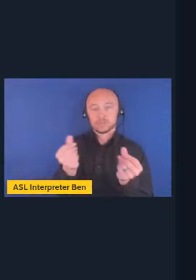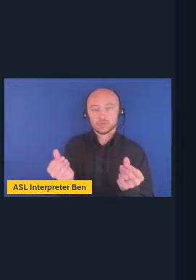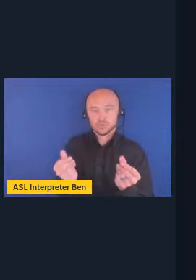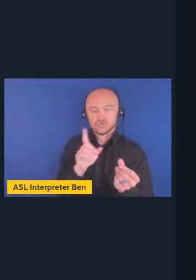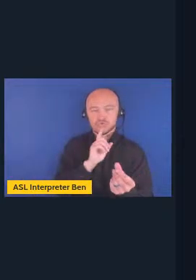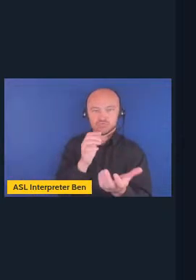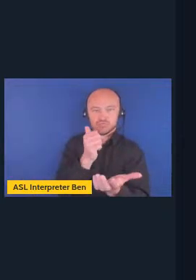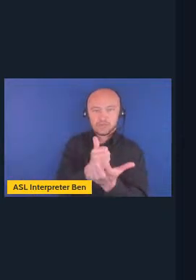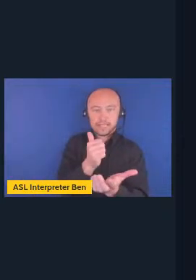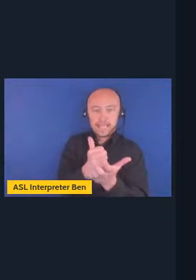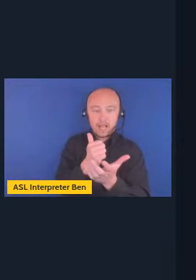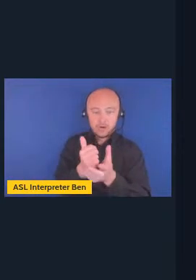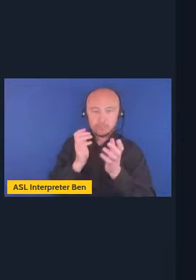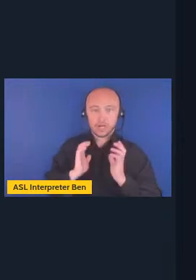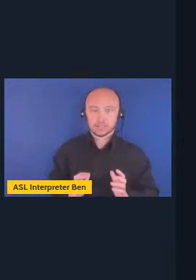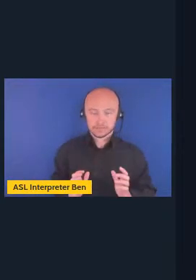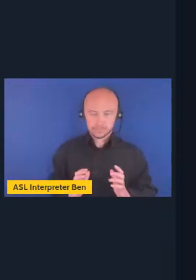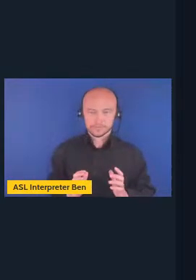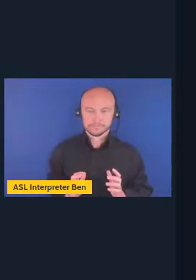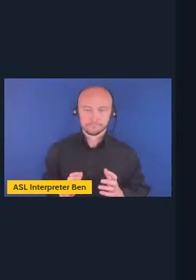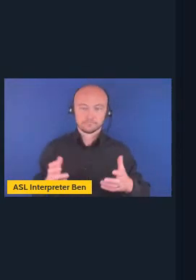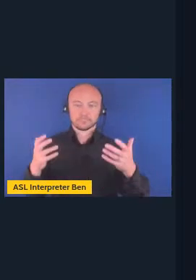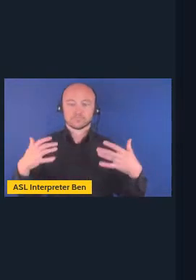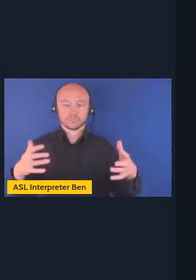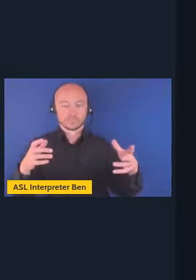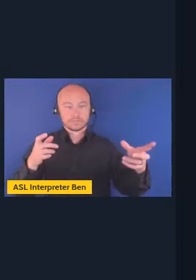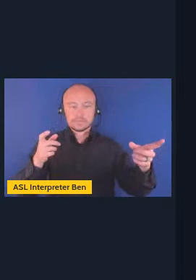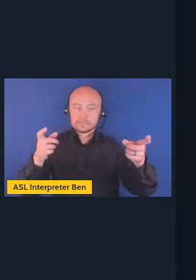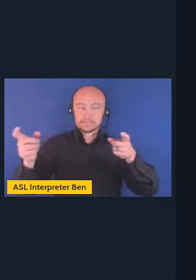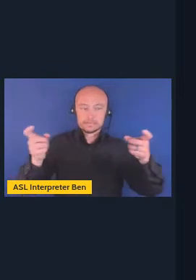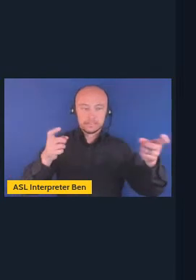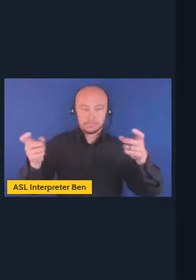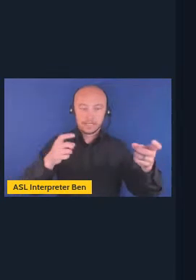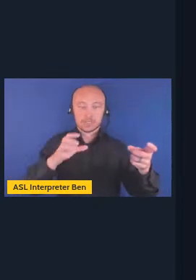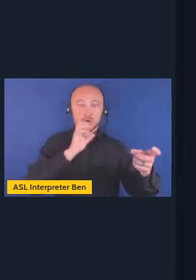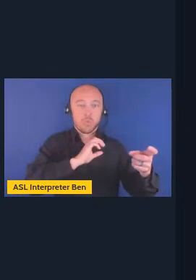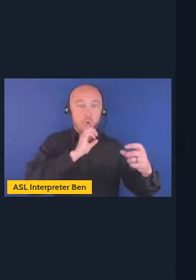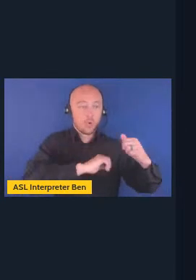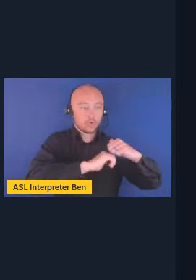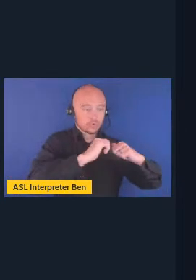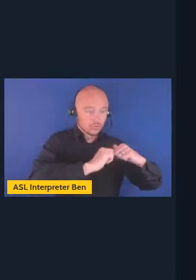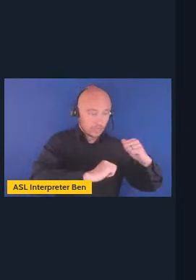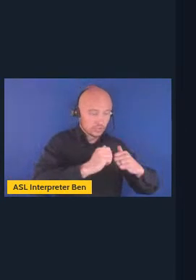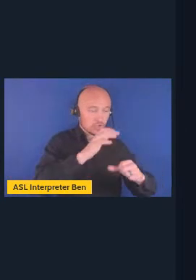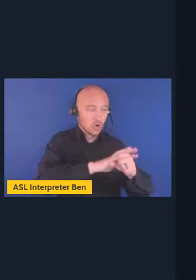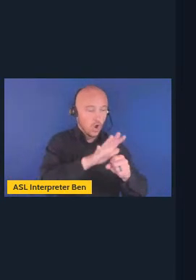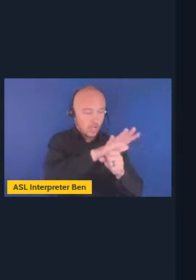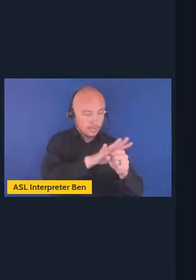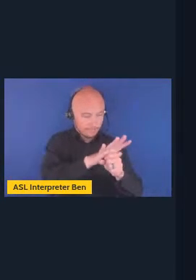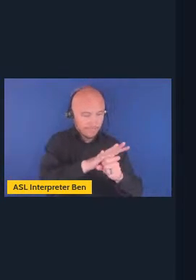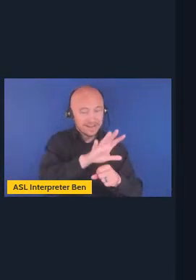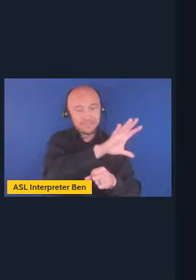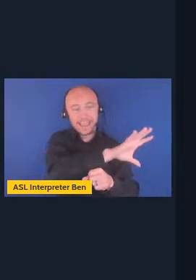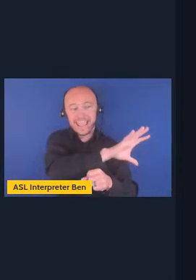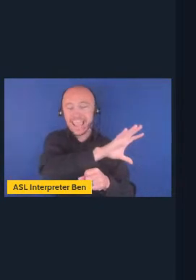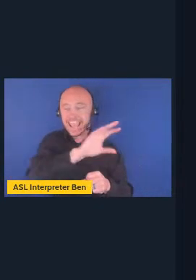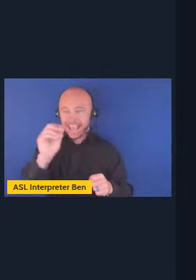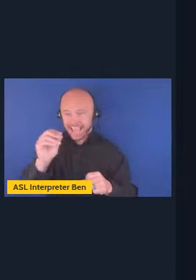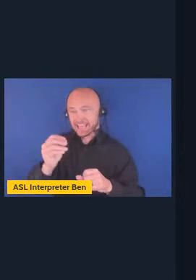help those customers who are managing their all infrastructure in their on-premise and running